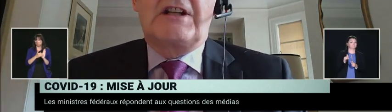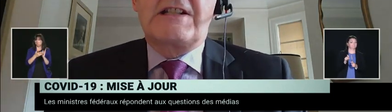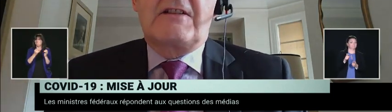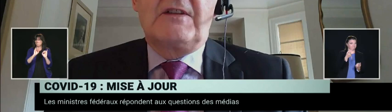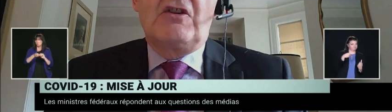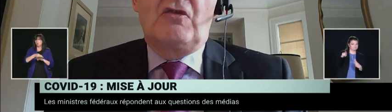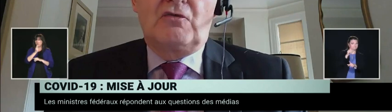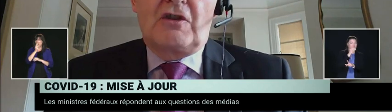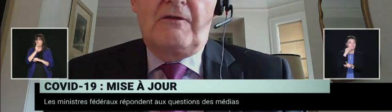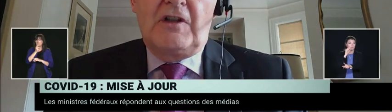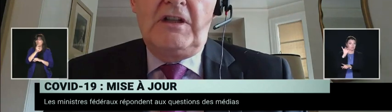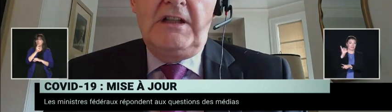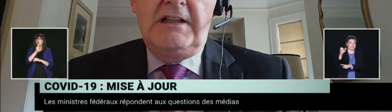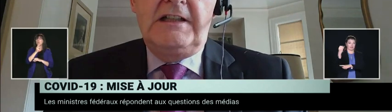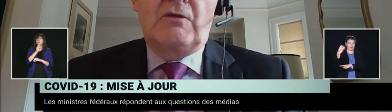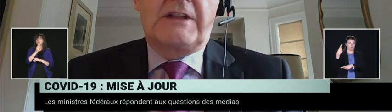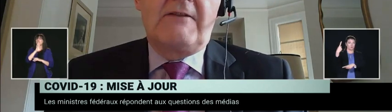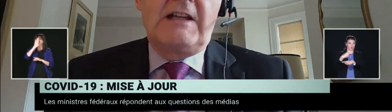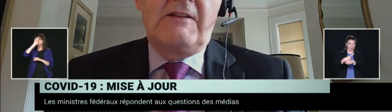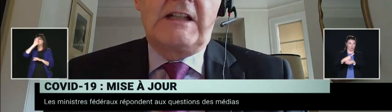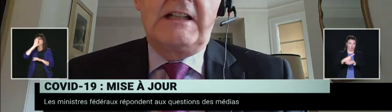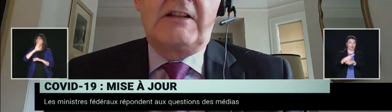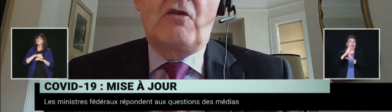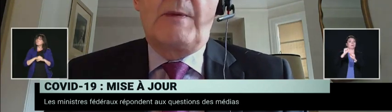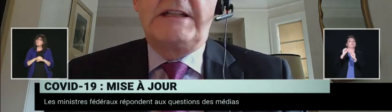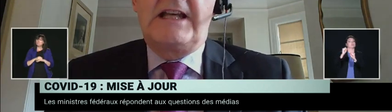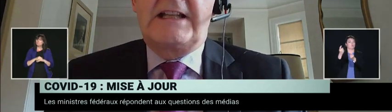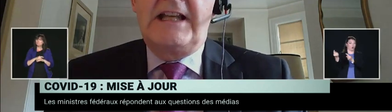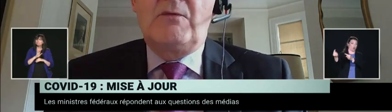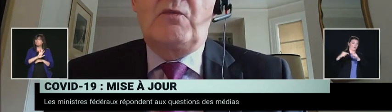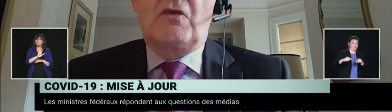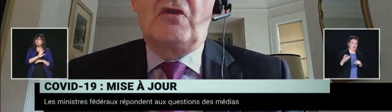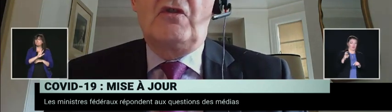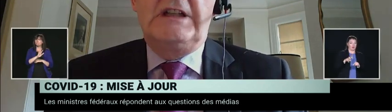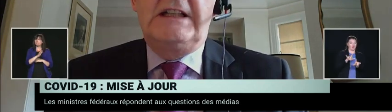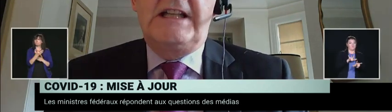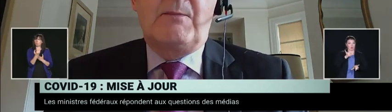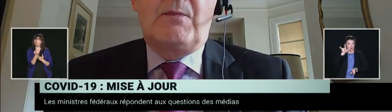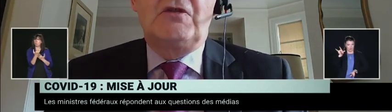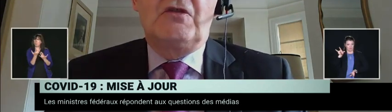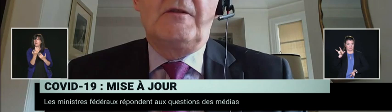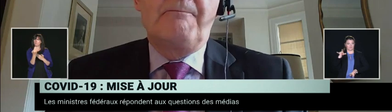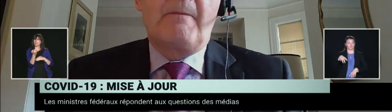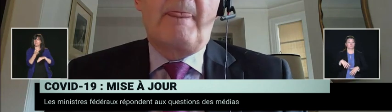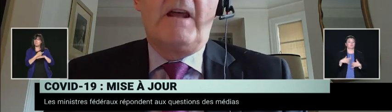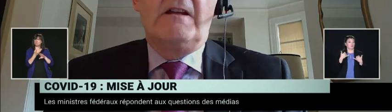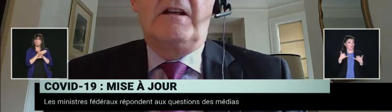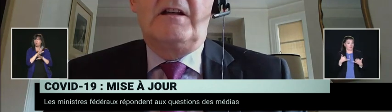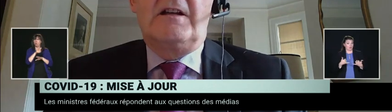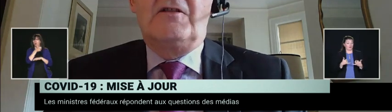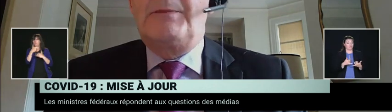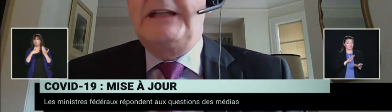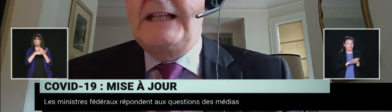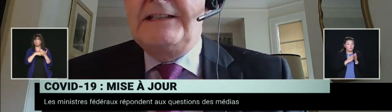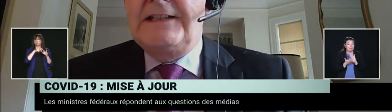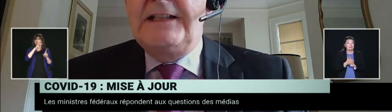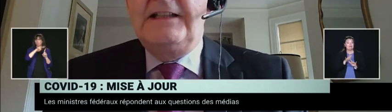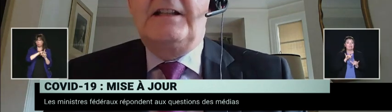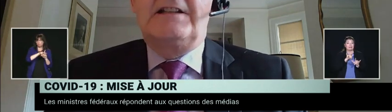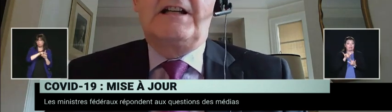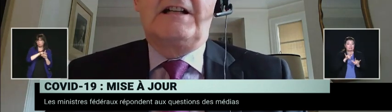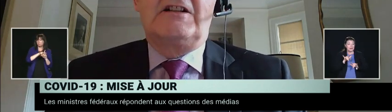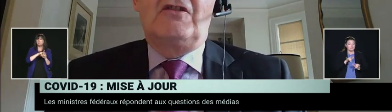avant de réserver un autre vol. Et on travaille avec les compagnies aériennes pour qu'il n'y ait pas de